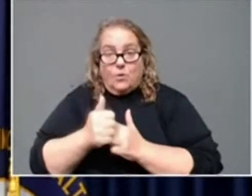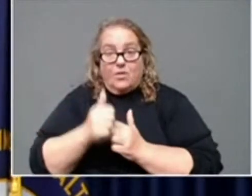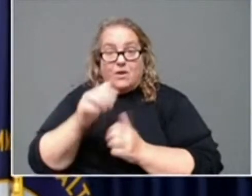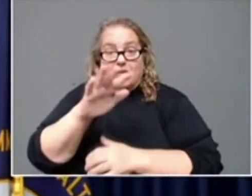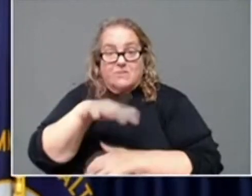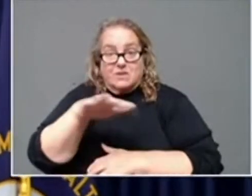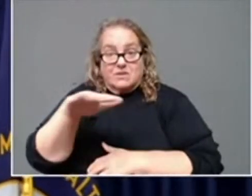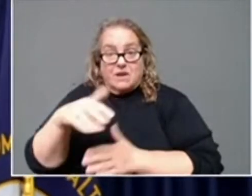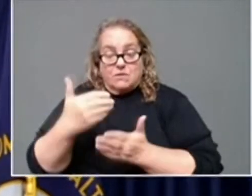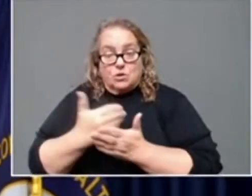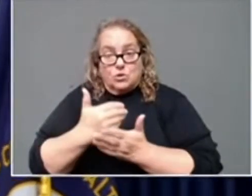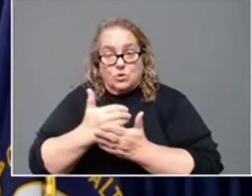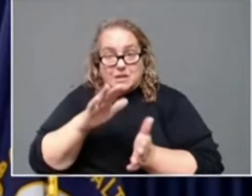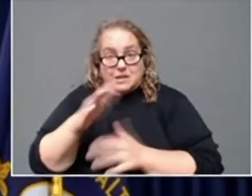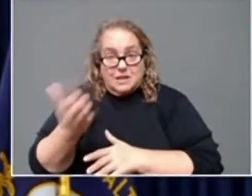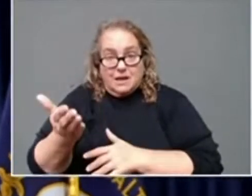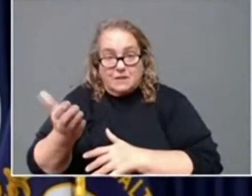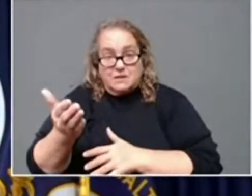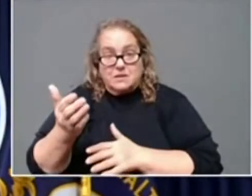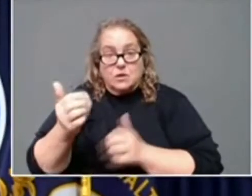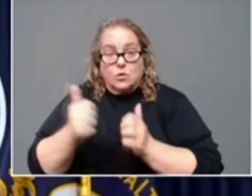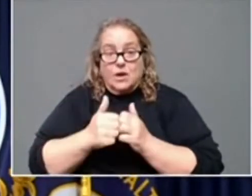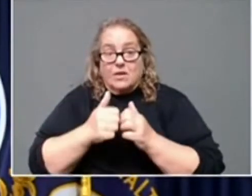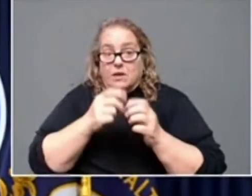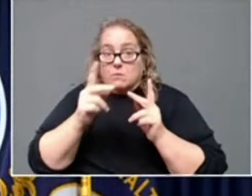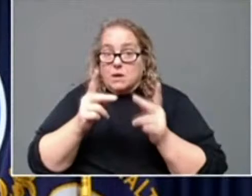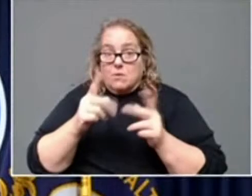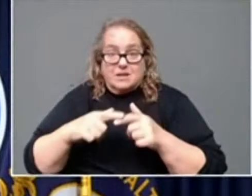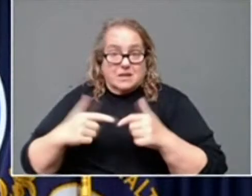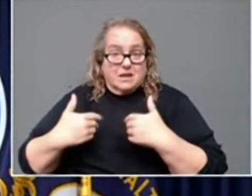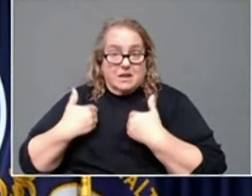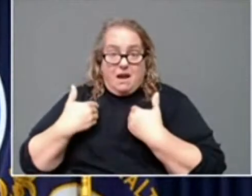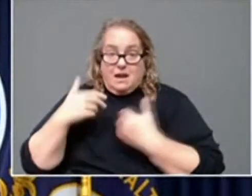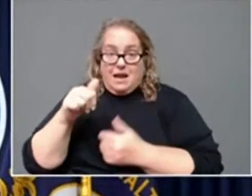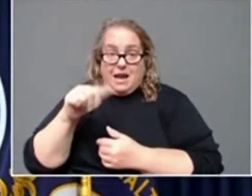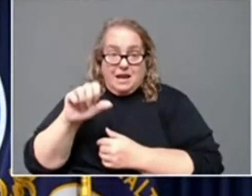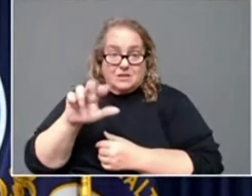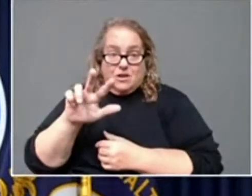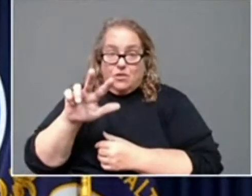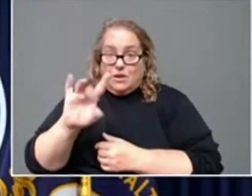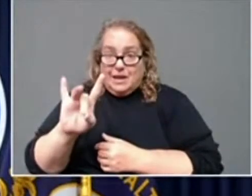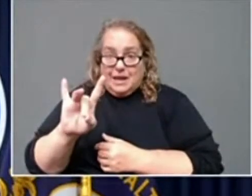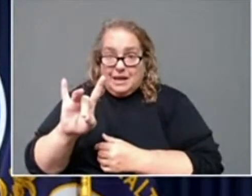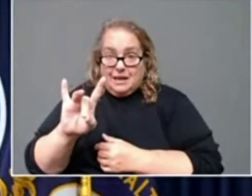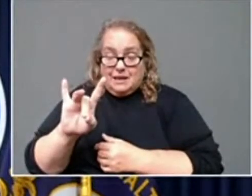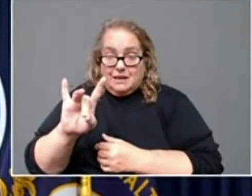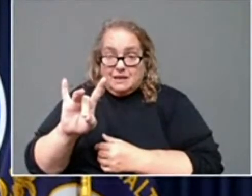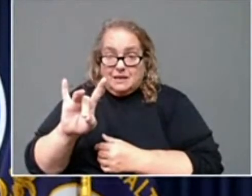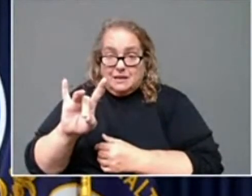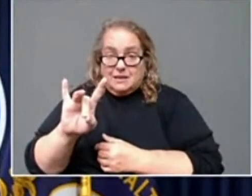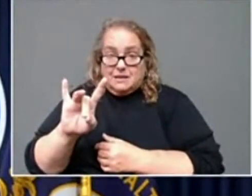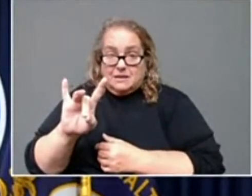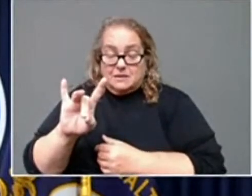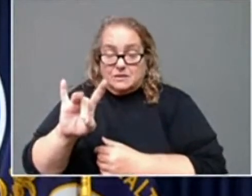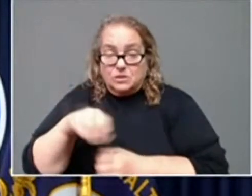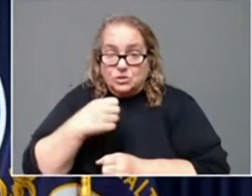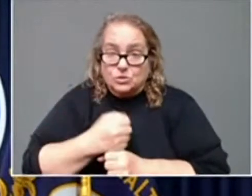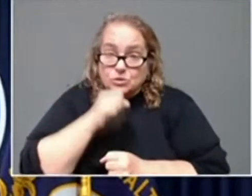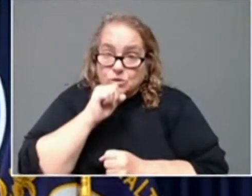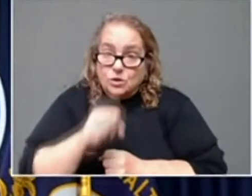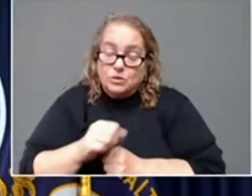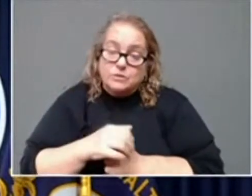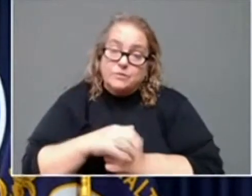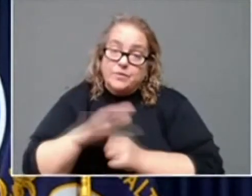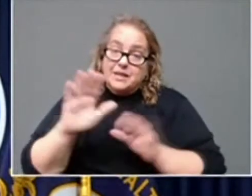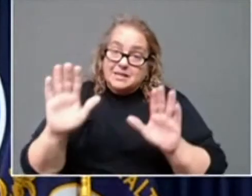new deaths, with individuals as young as 38 years old.